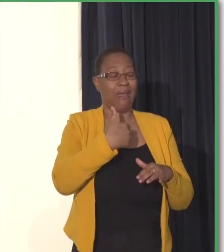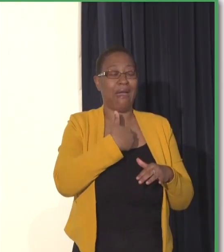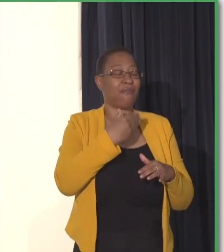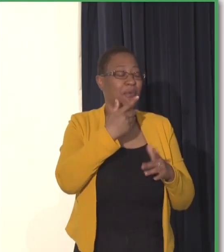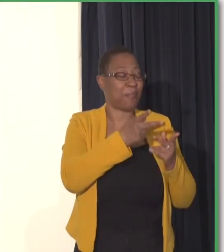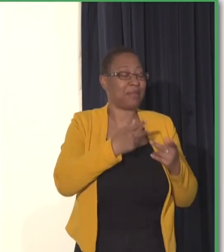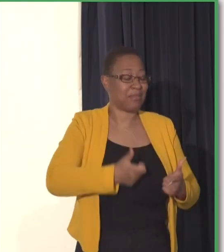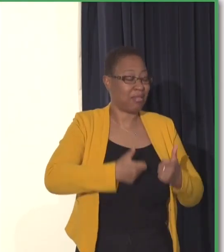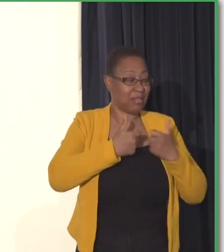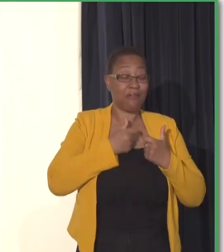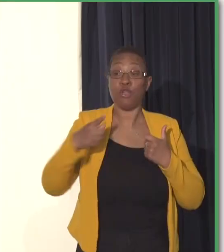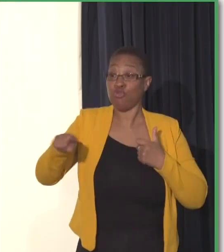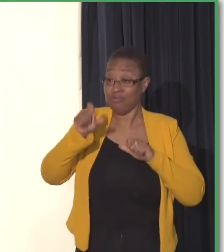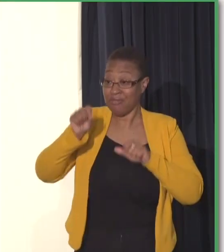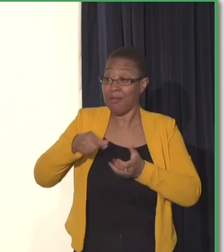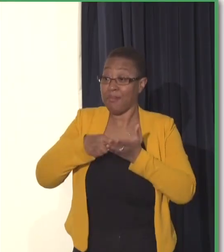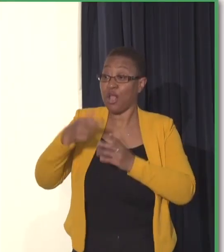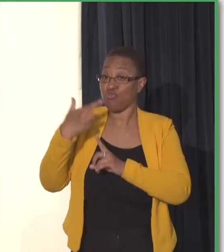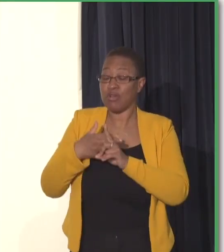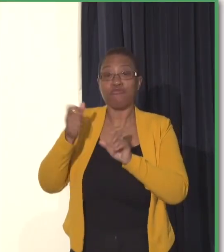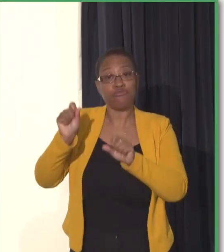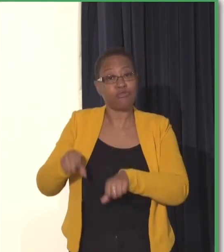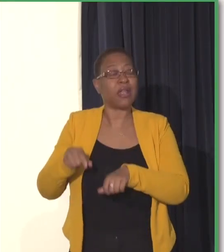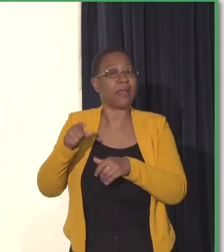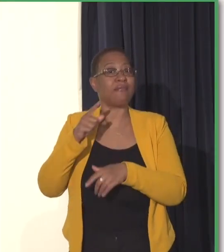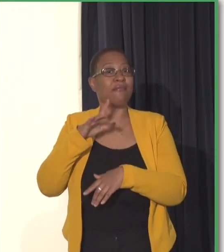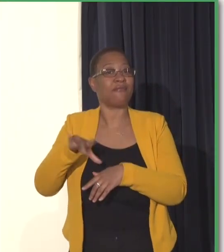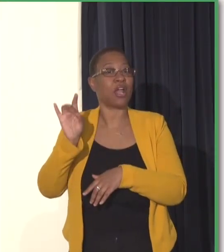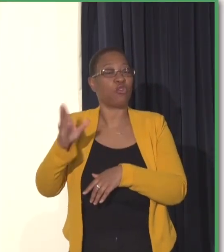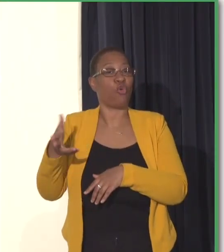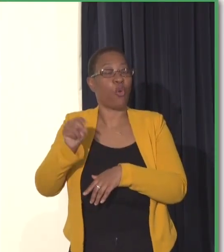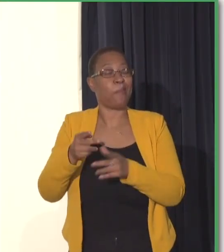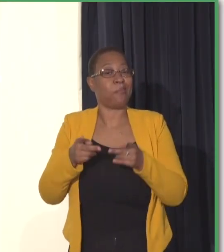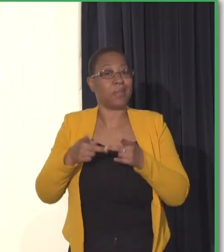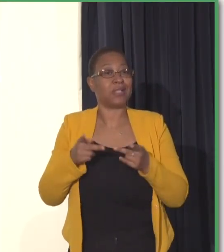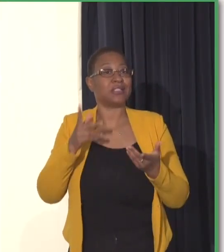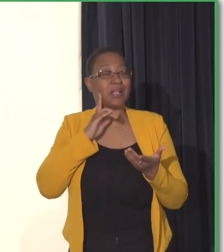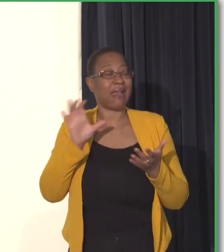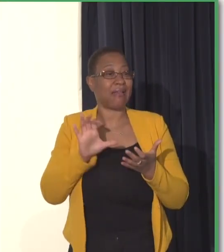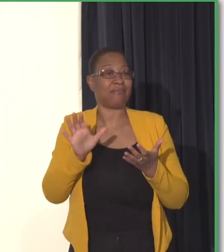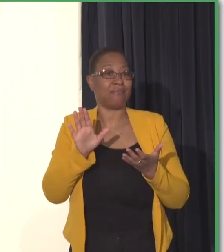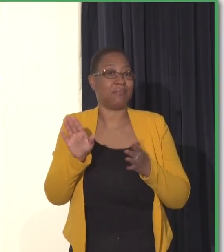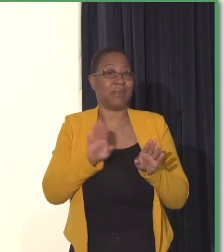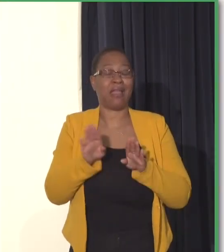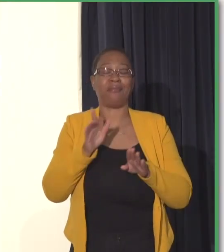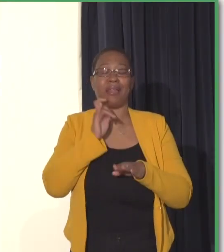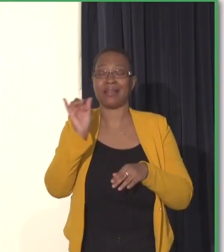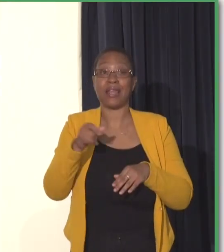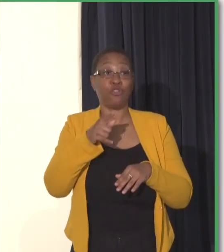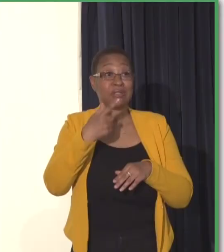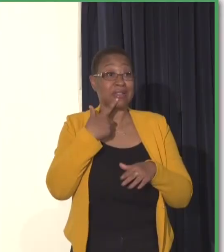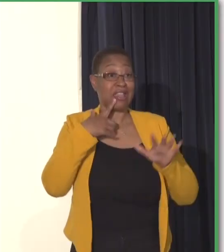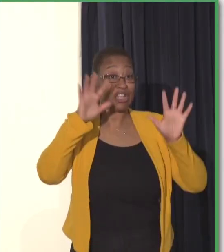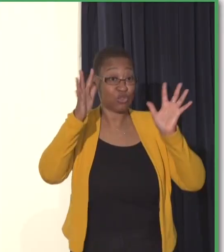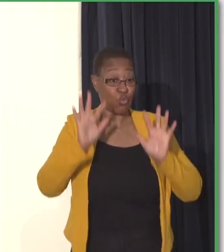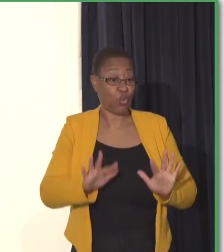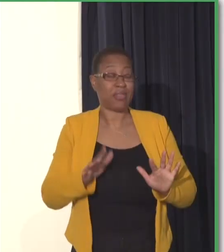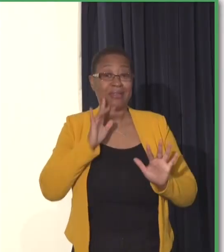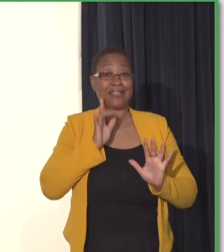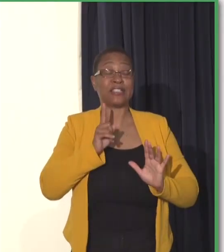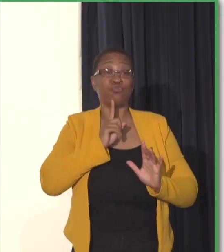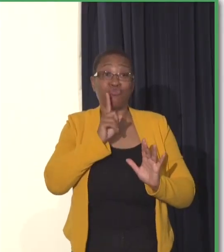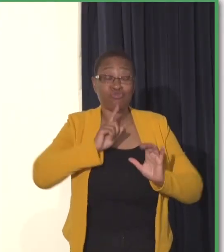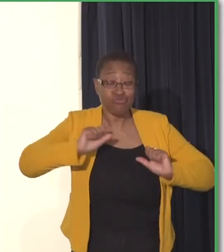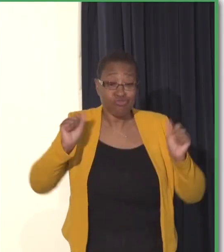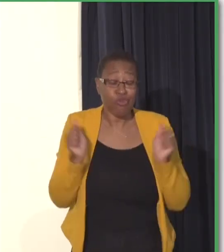not acceptable, and you guys continue to act like it does not exist. Like you said, this weather is unbearable. It's very unfortunate people